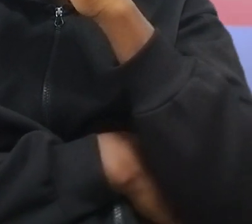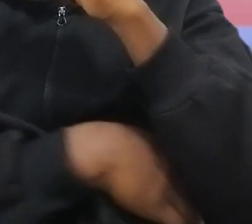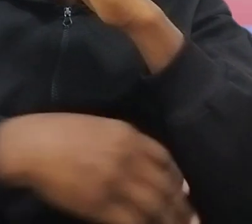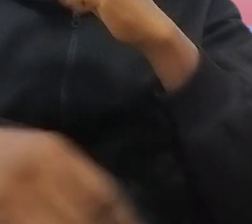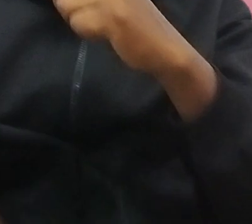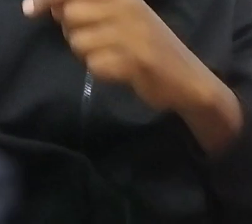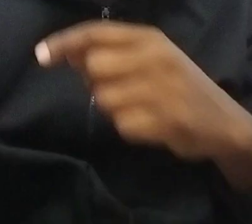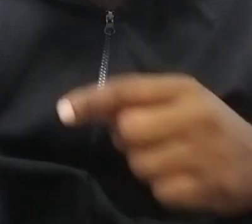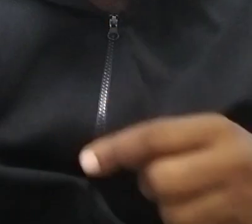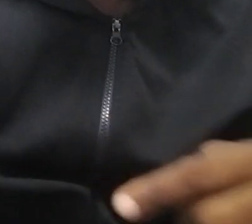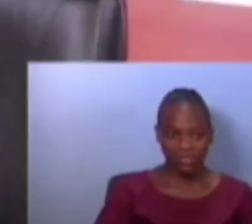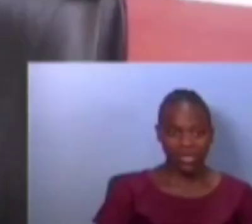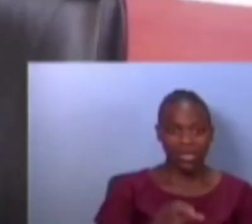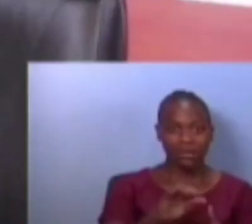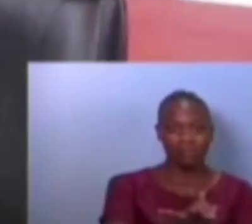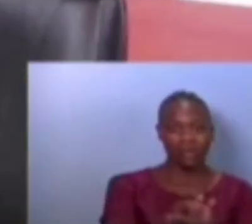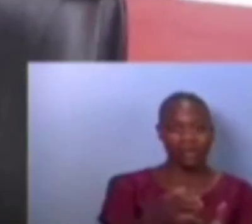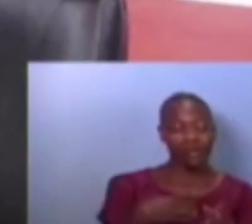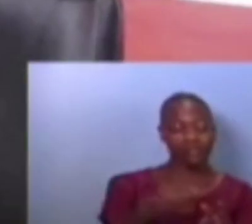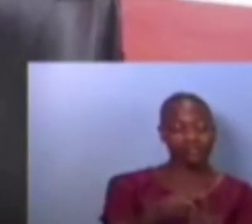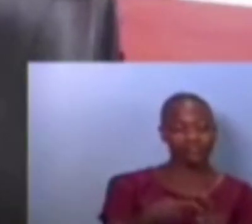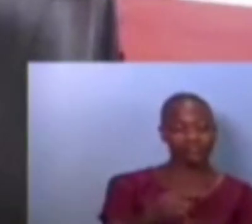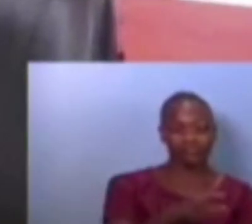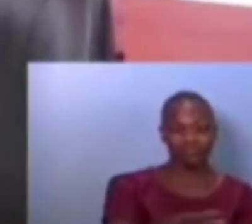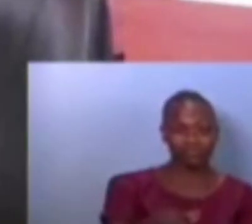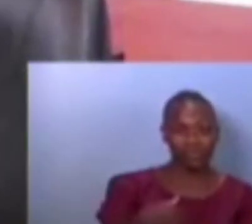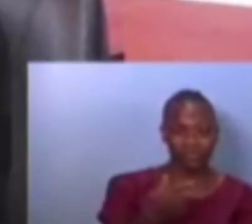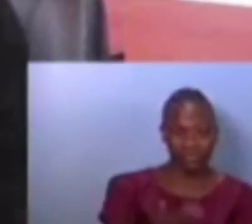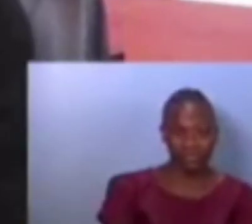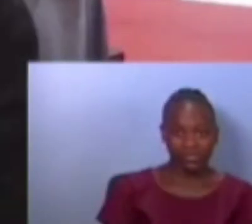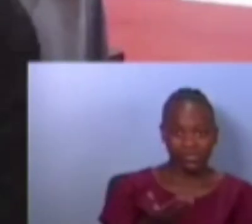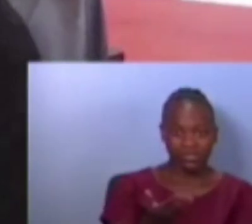Parliament. I so move. Thank you.